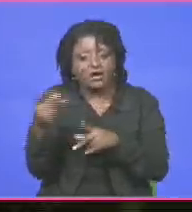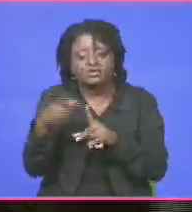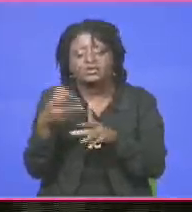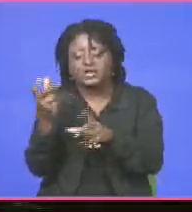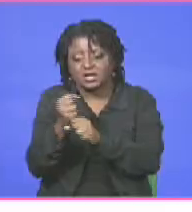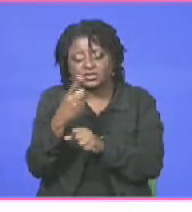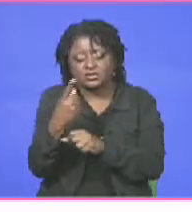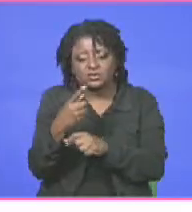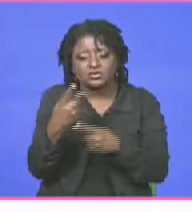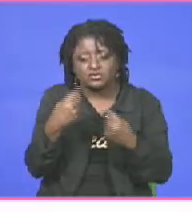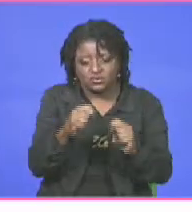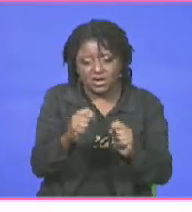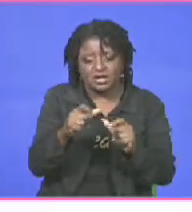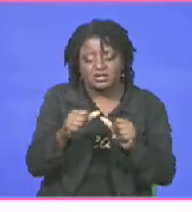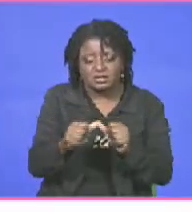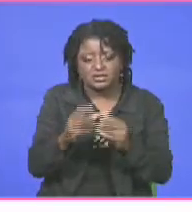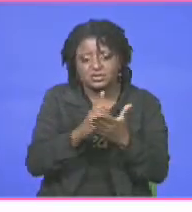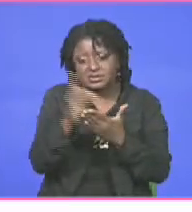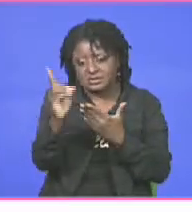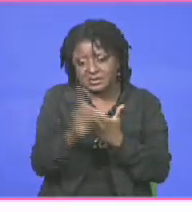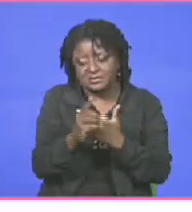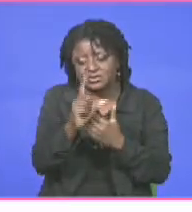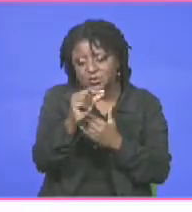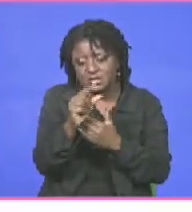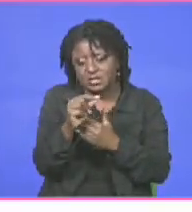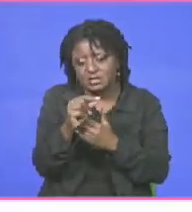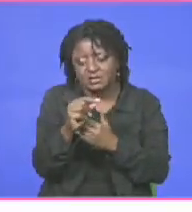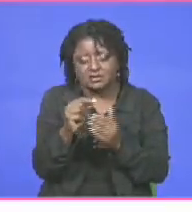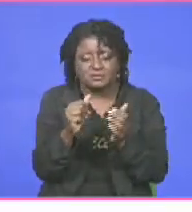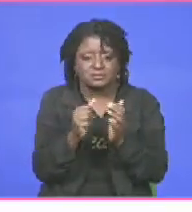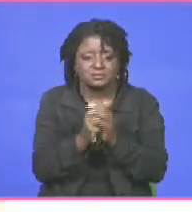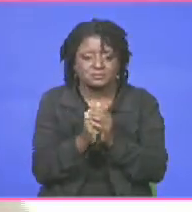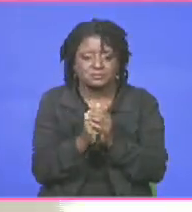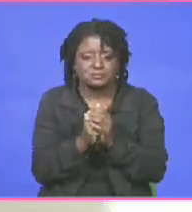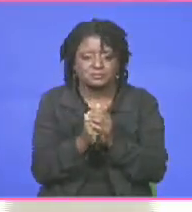The trial resumes on December 20th. Fern Carey, ZNS Network News.